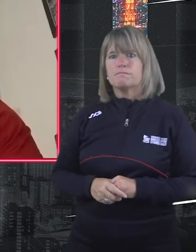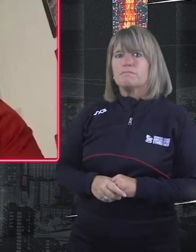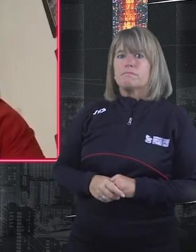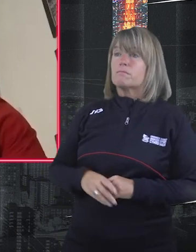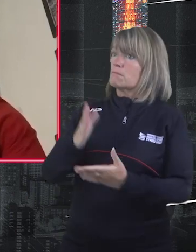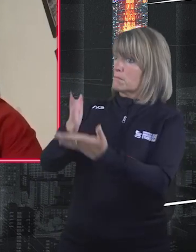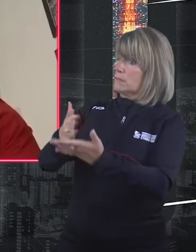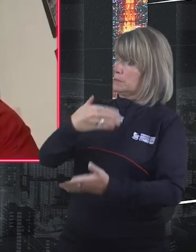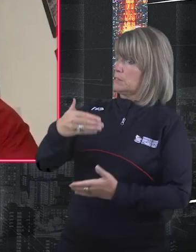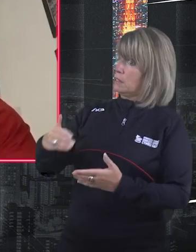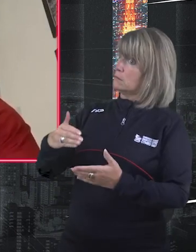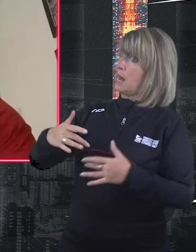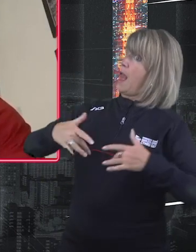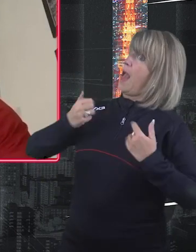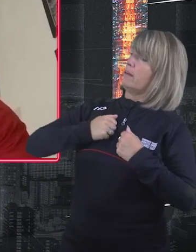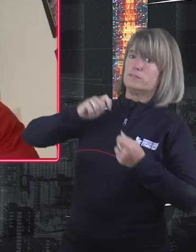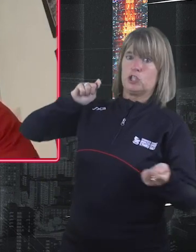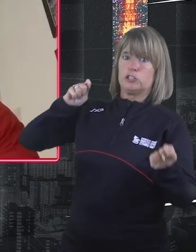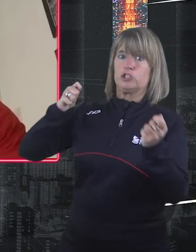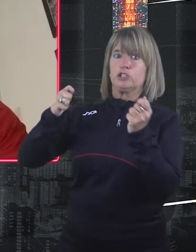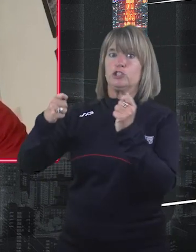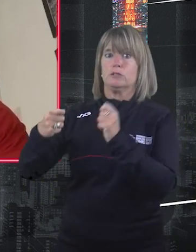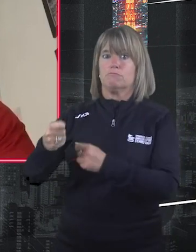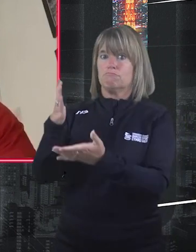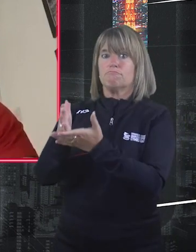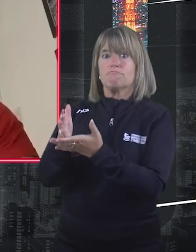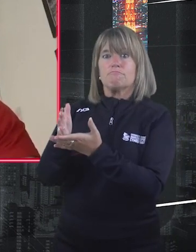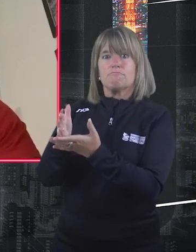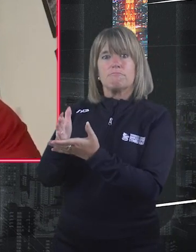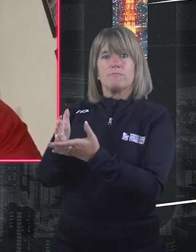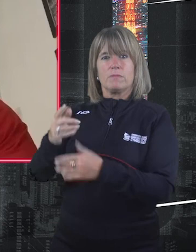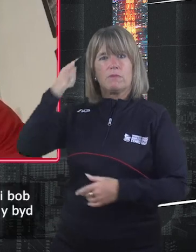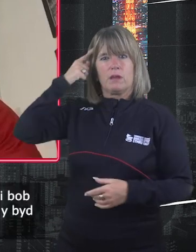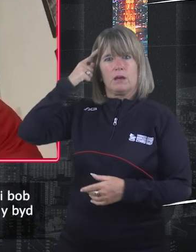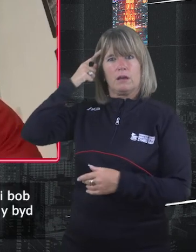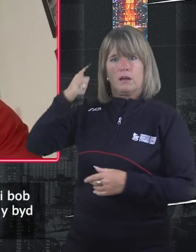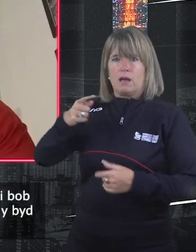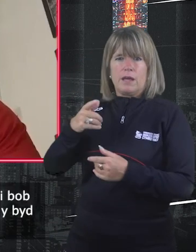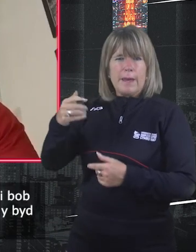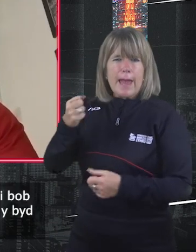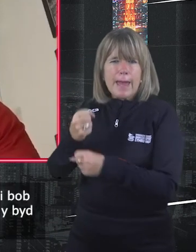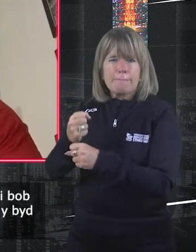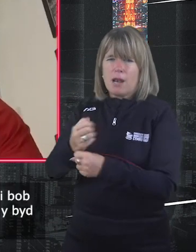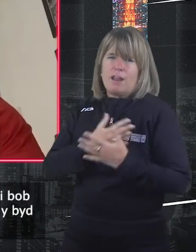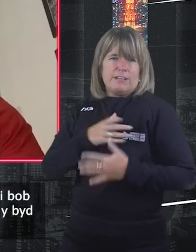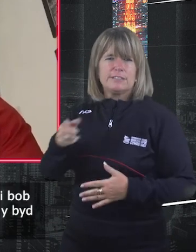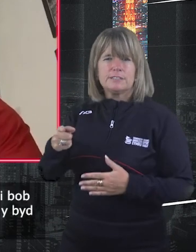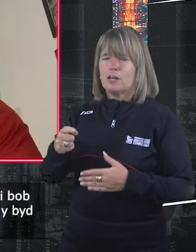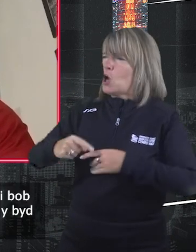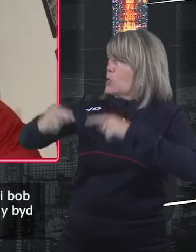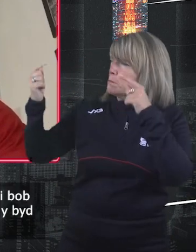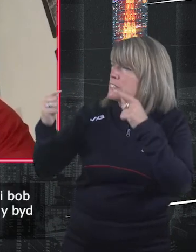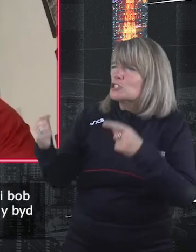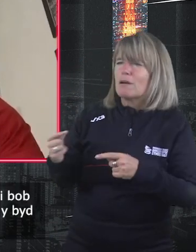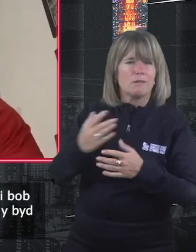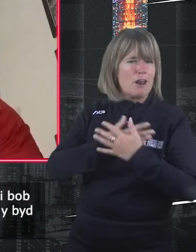I think table tennis has ch changed my life, really. I think, I